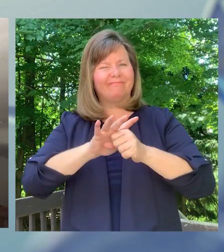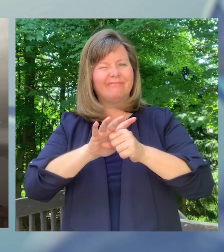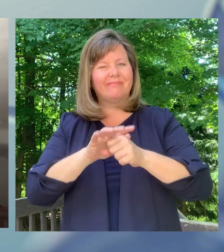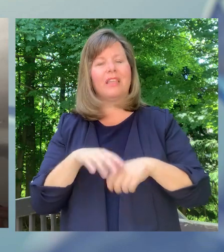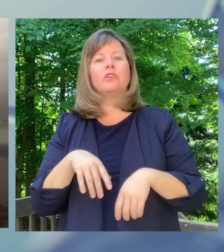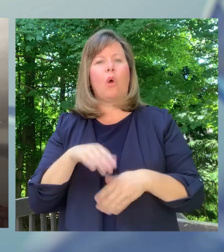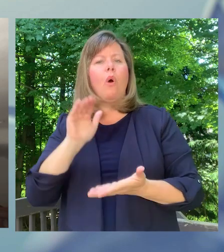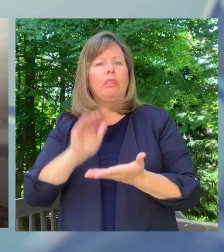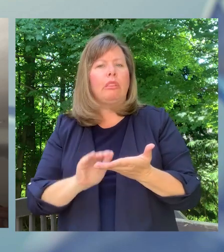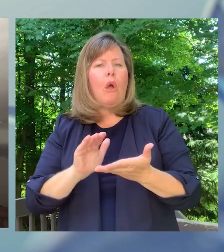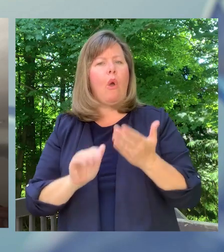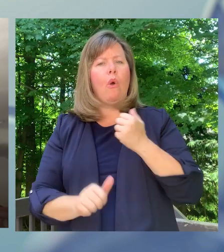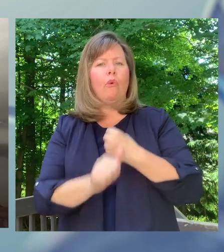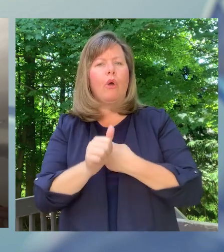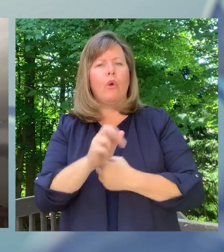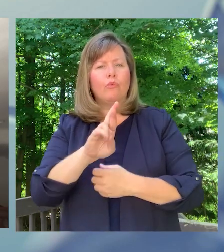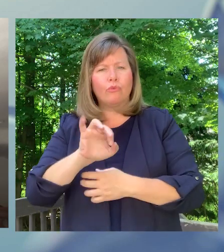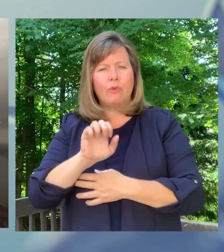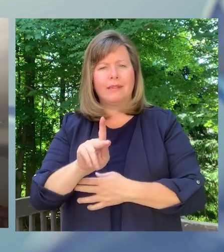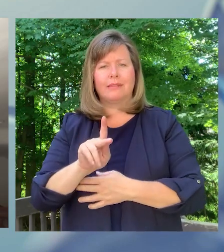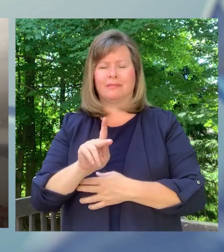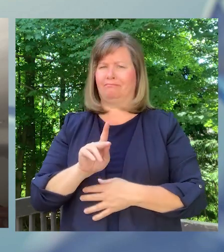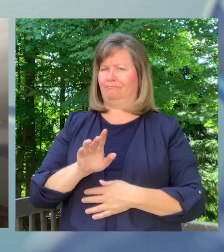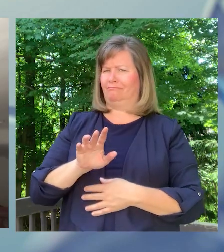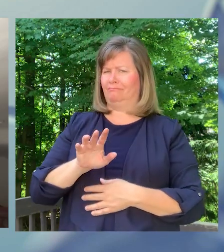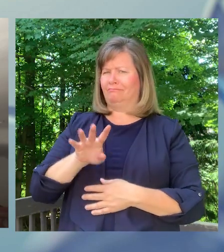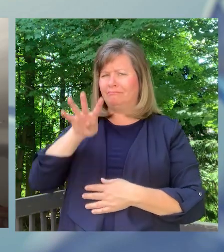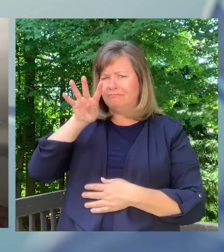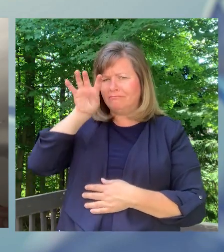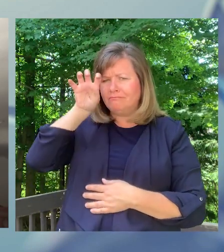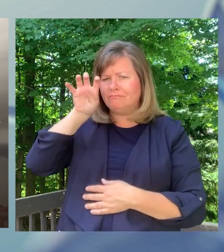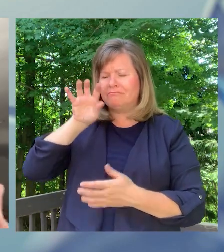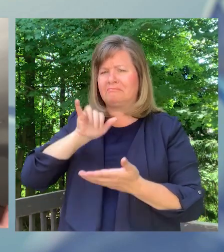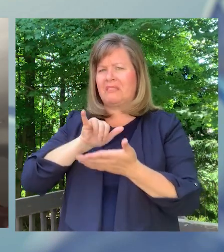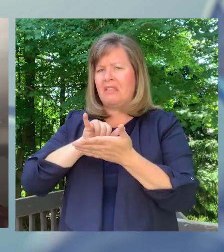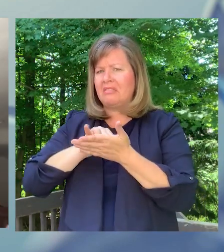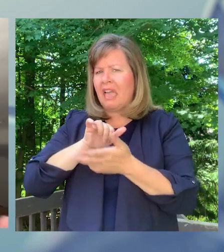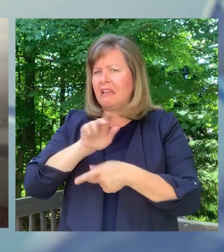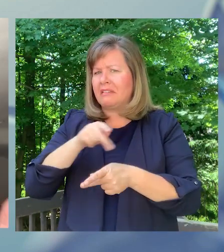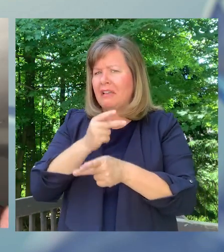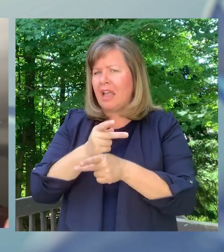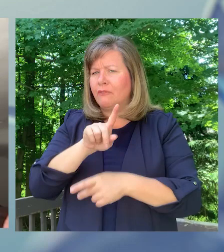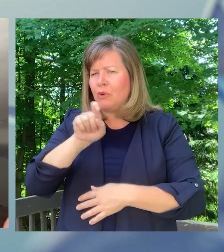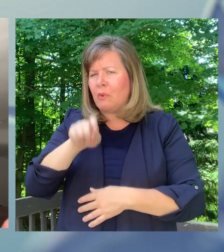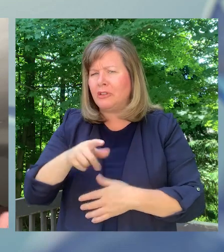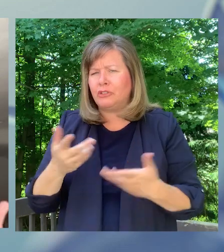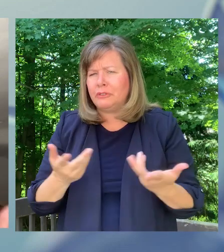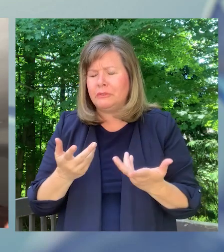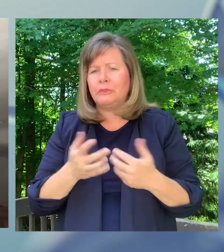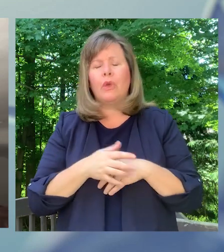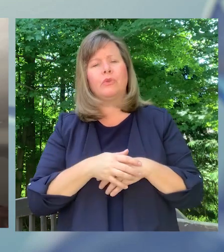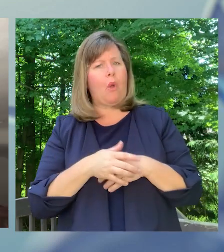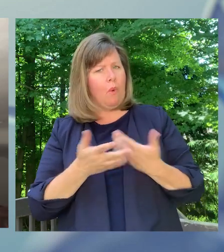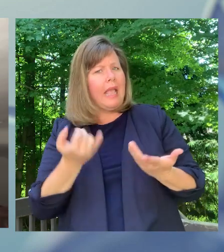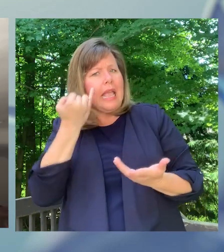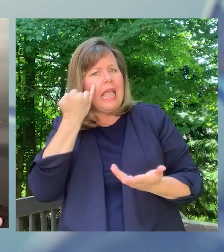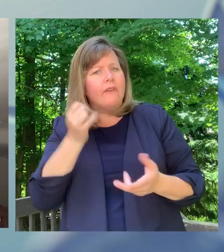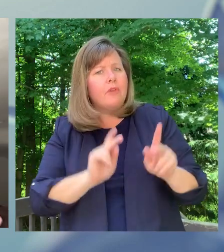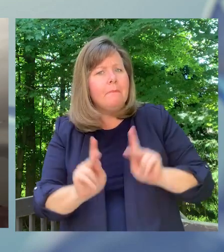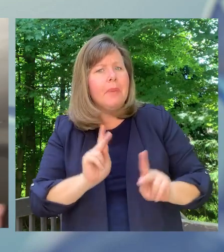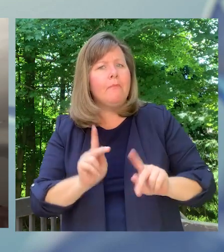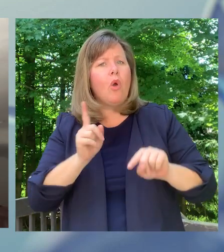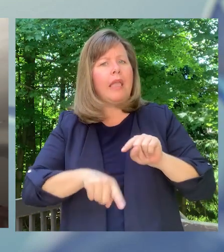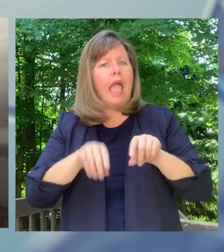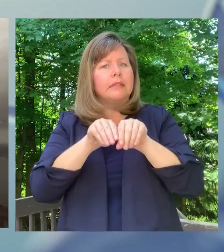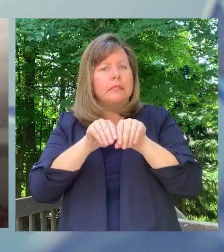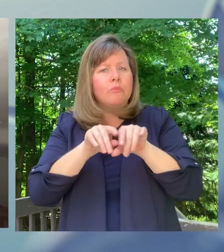And so we've received a lot of questions in the past 24 hours. If asymptomatic people can't spread this, or at very, very low risk,